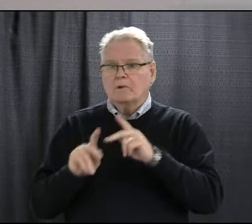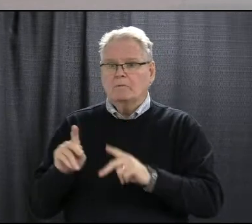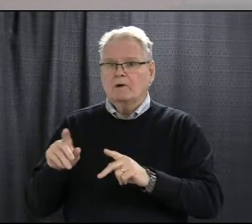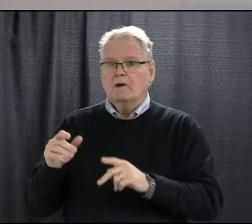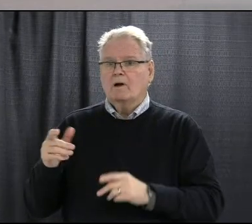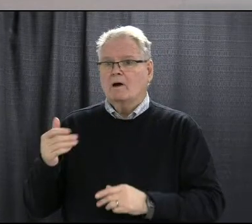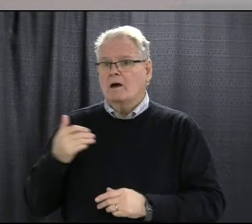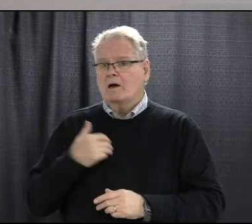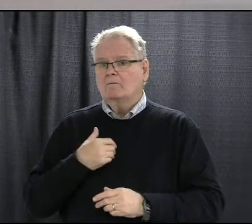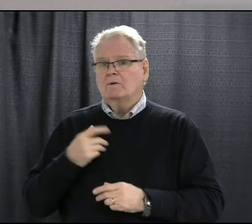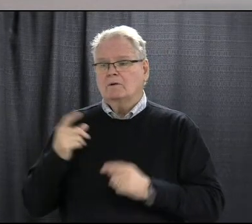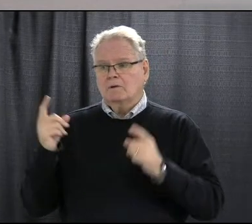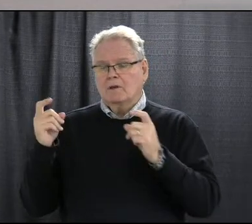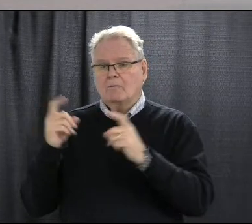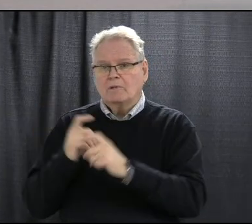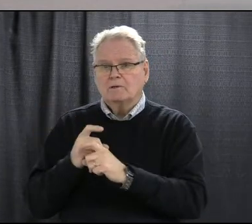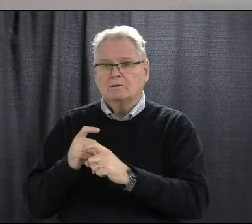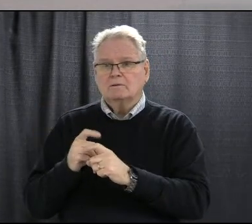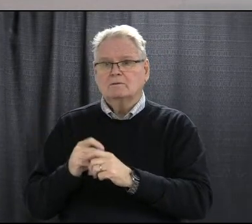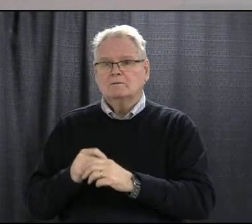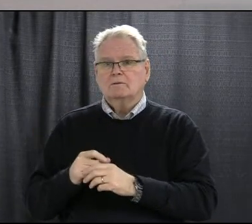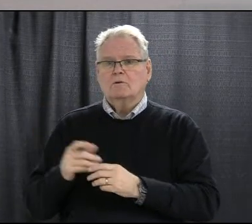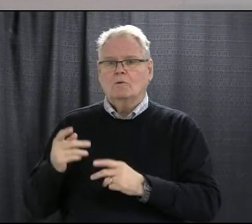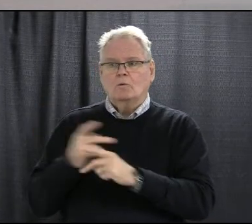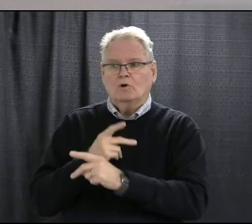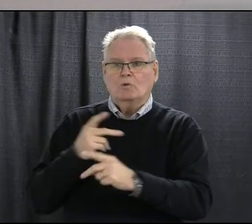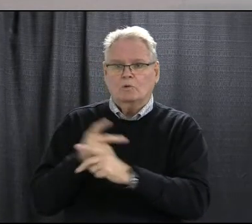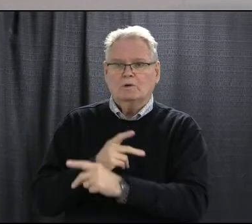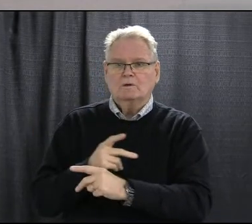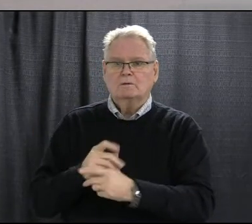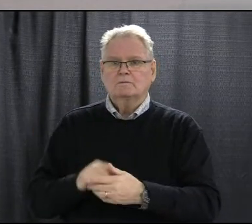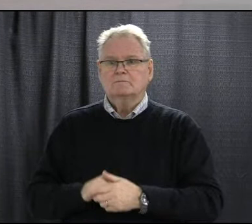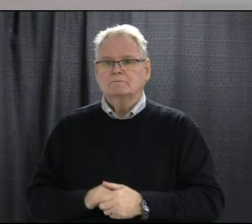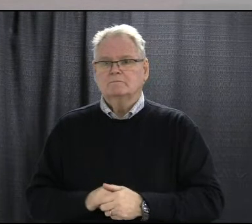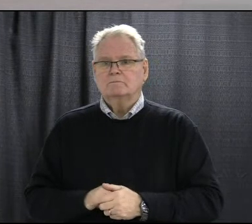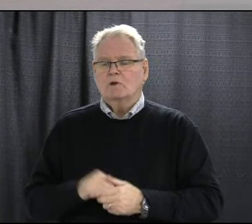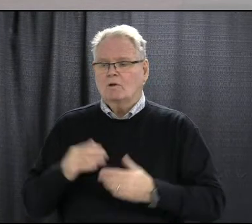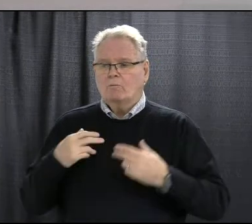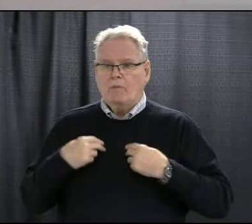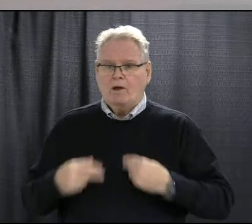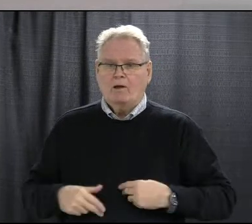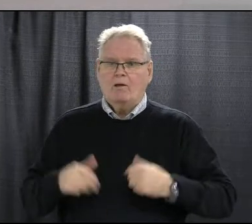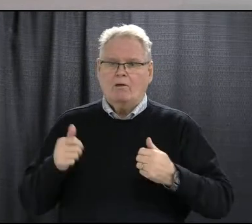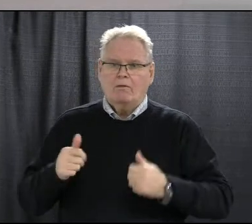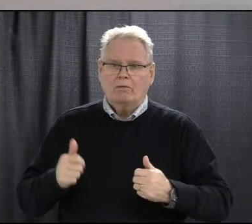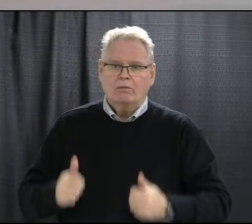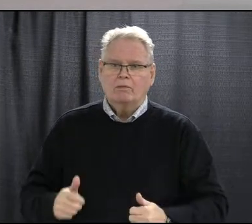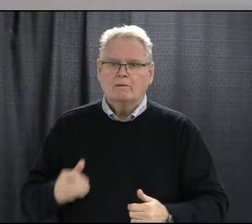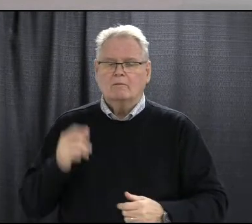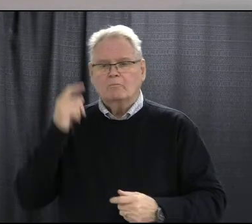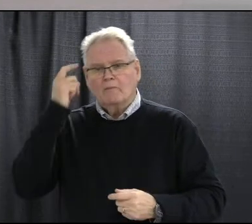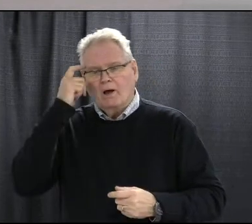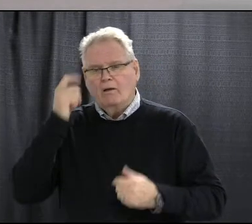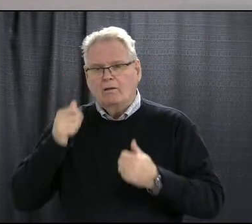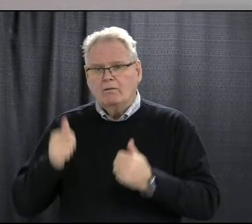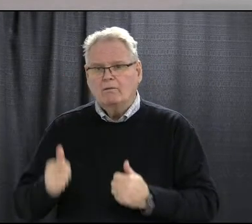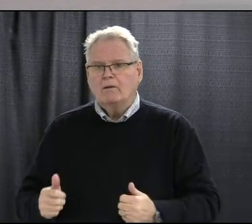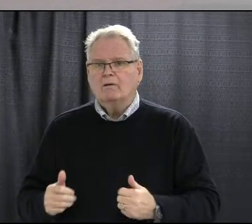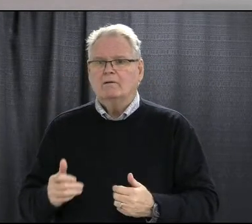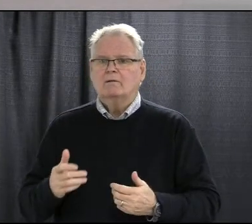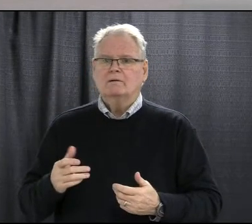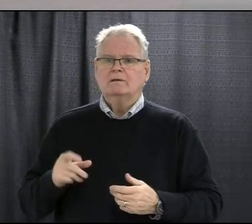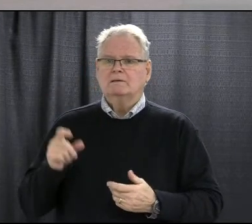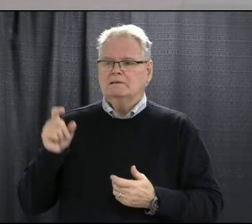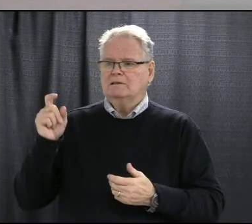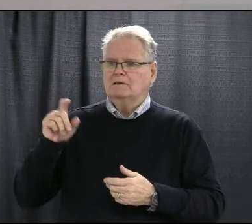the ends of our lives. We become more frail. And the services that are required for us as that happens are